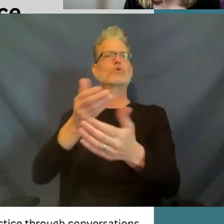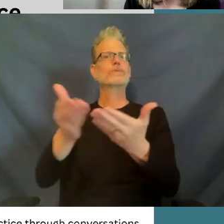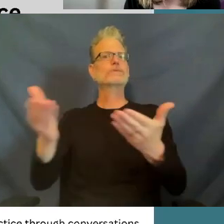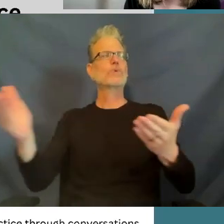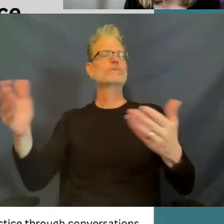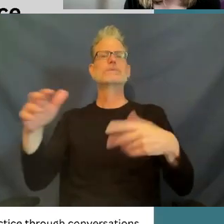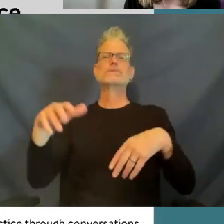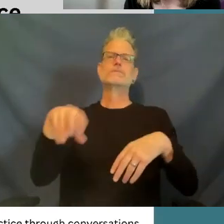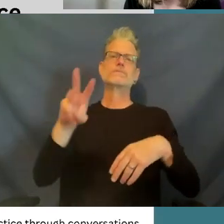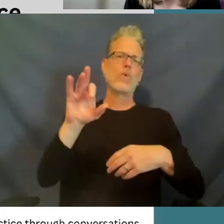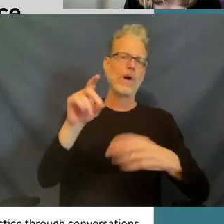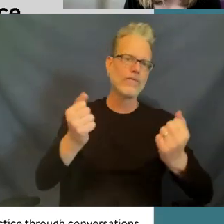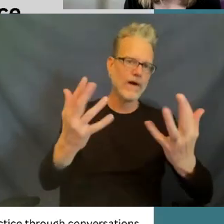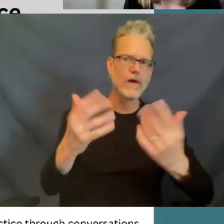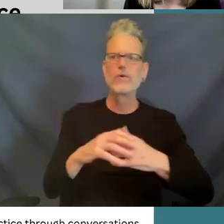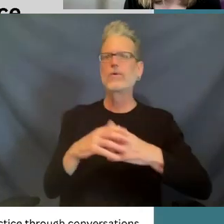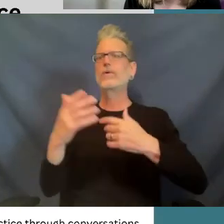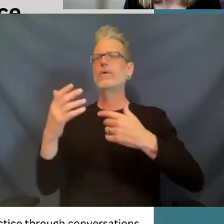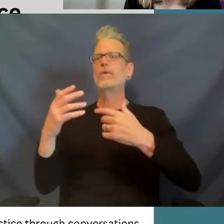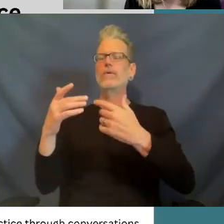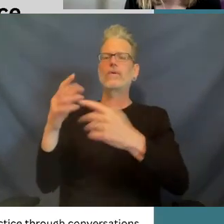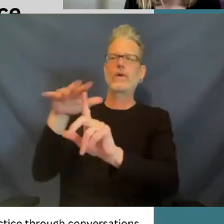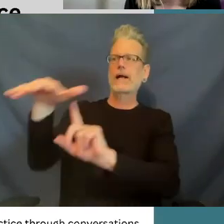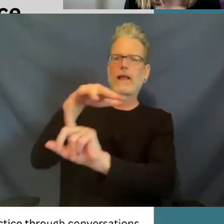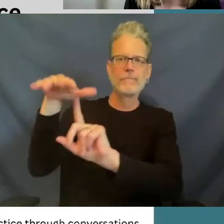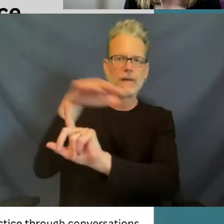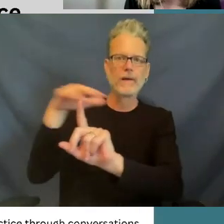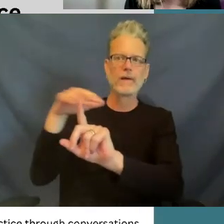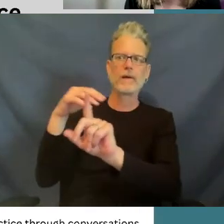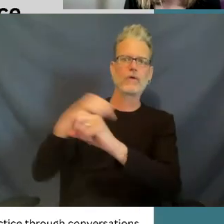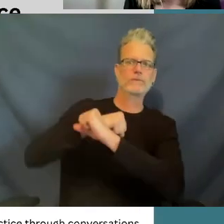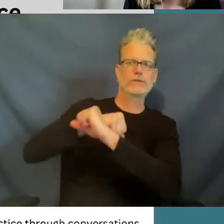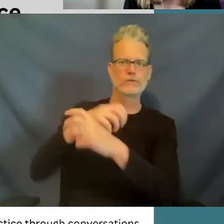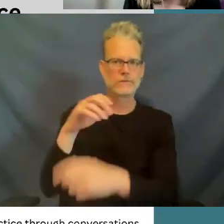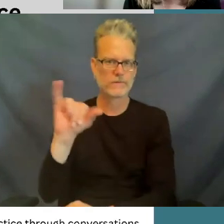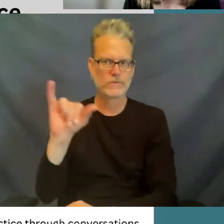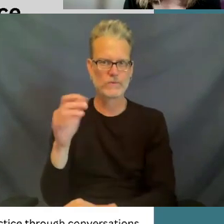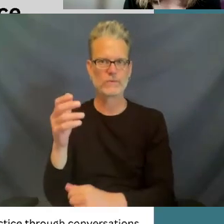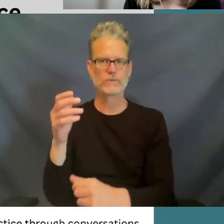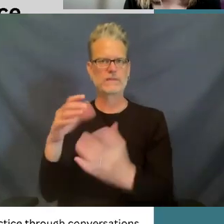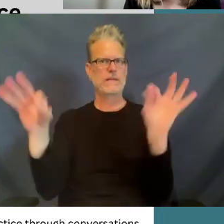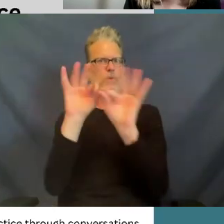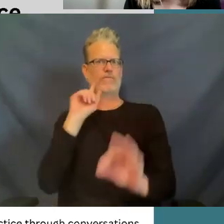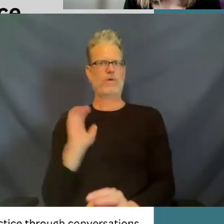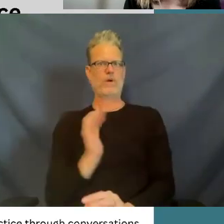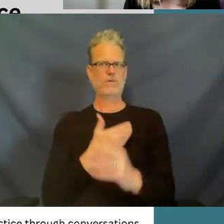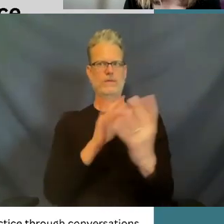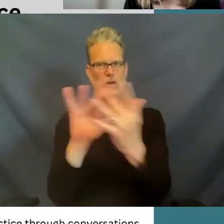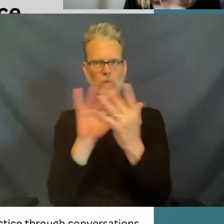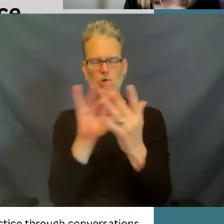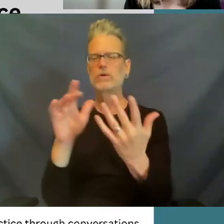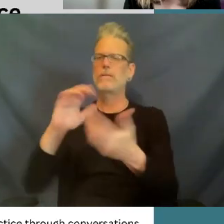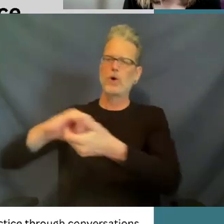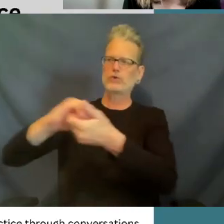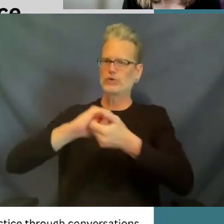climate resilience space. That's really core to our organizations and our networks and a lot of the partners who we engage with.